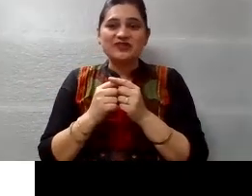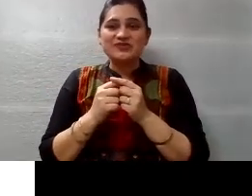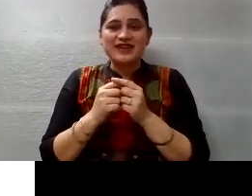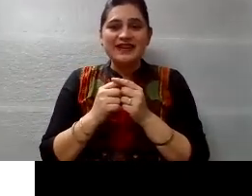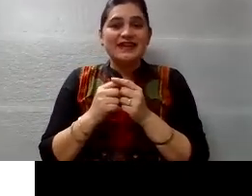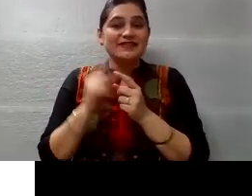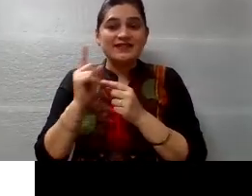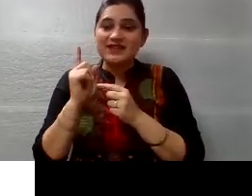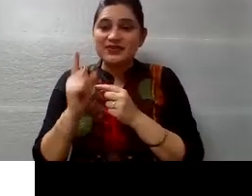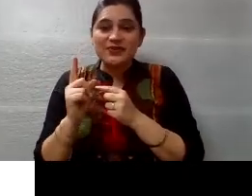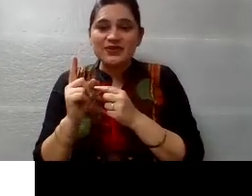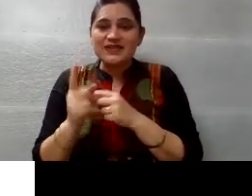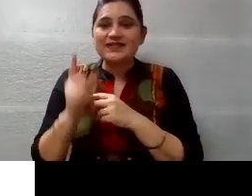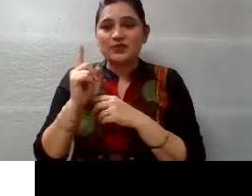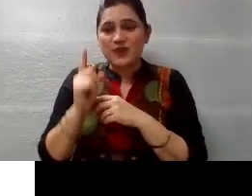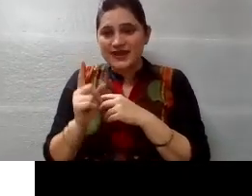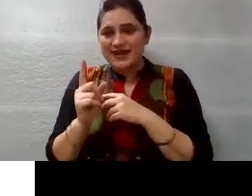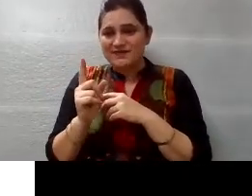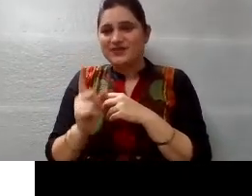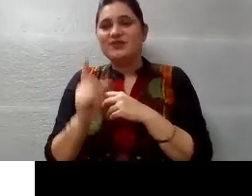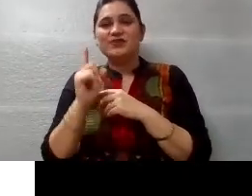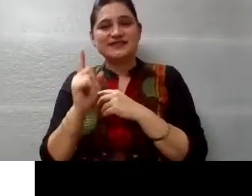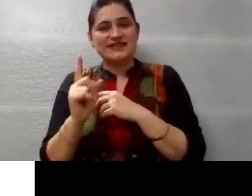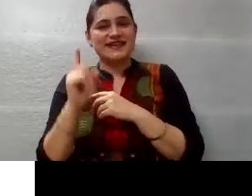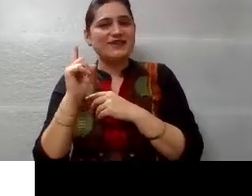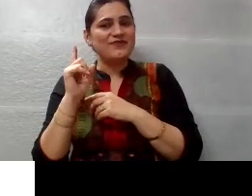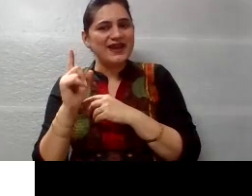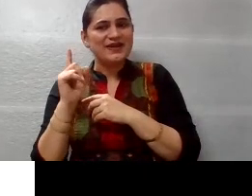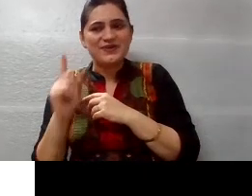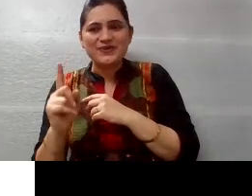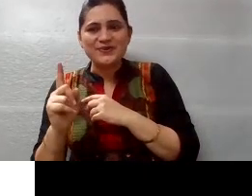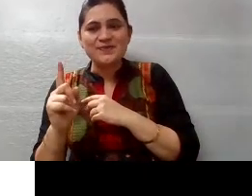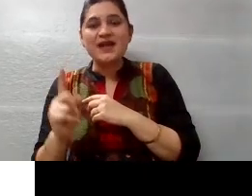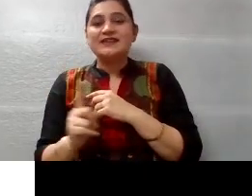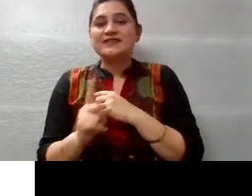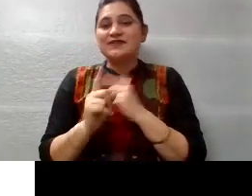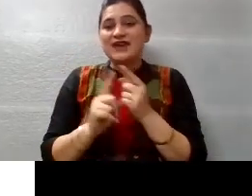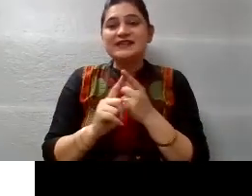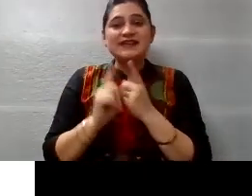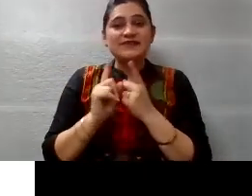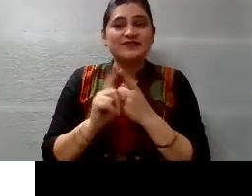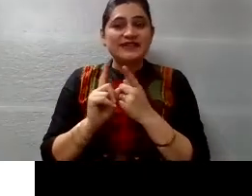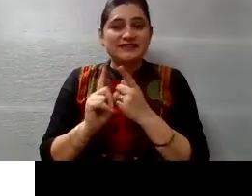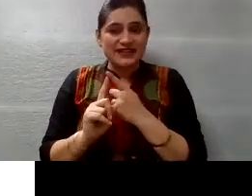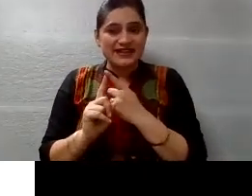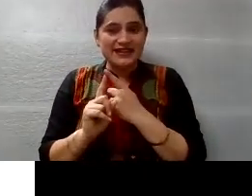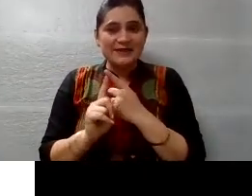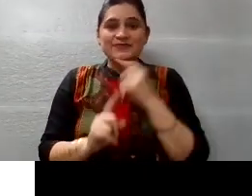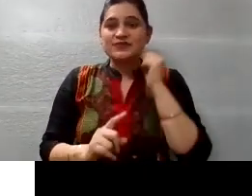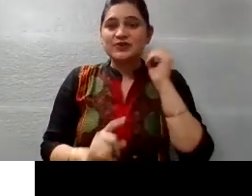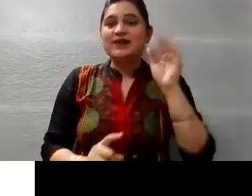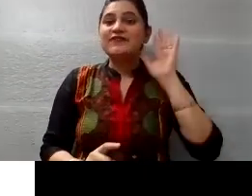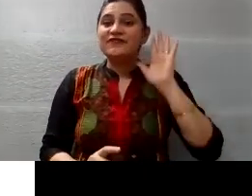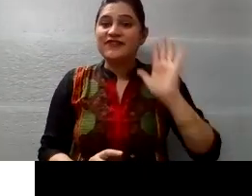So tell children, there is a rule that one number will stay in one room. So if I say 53,